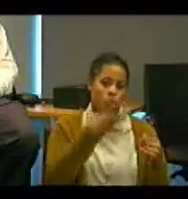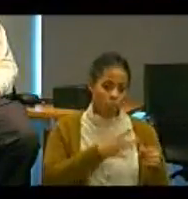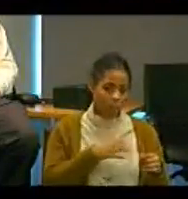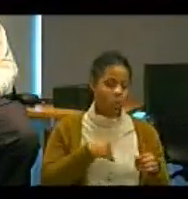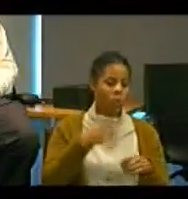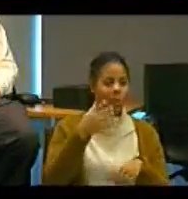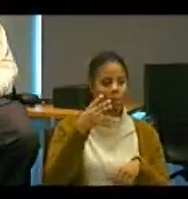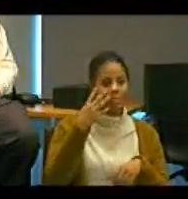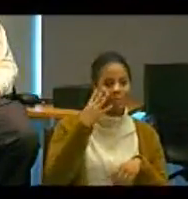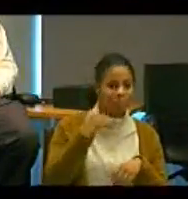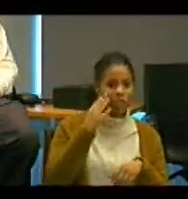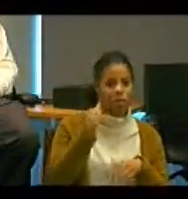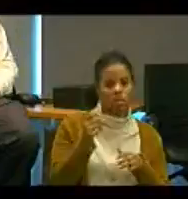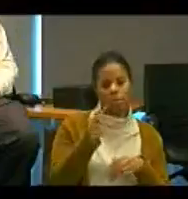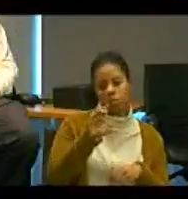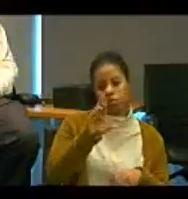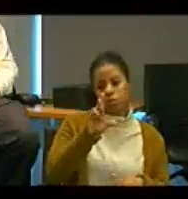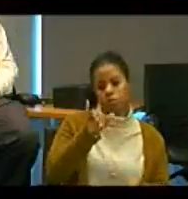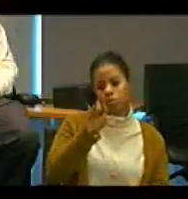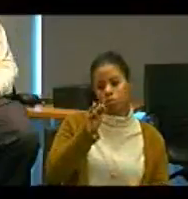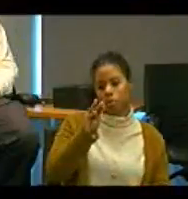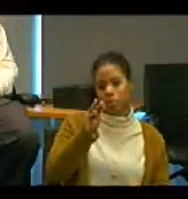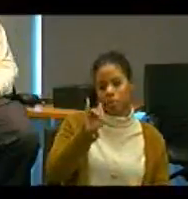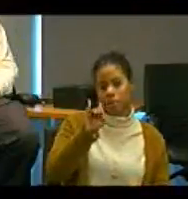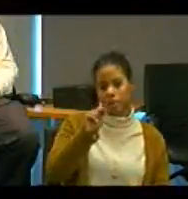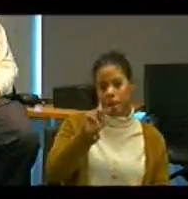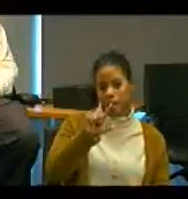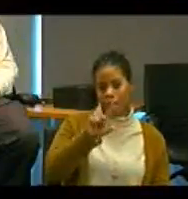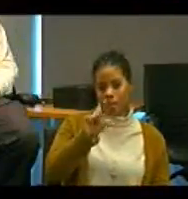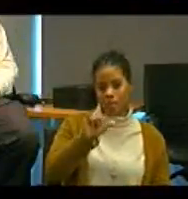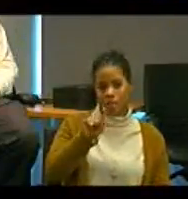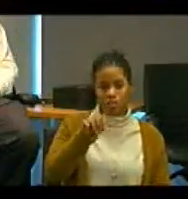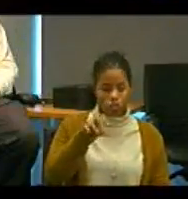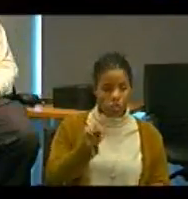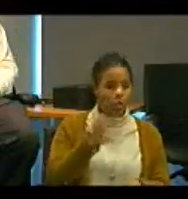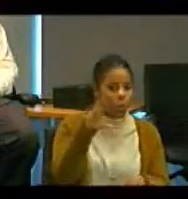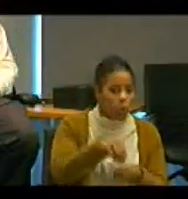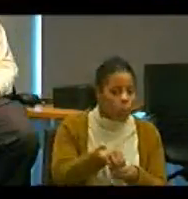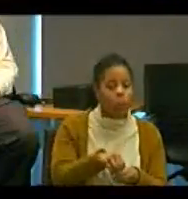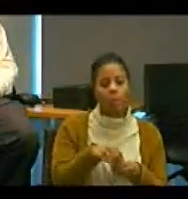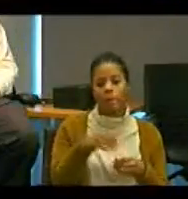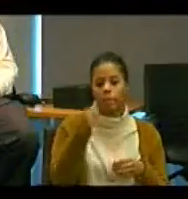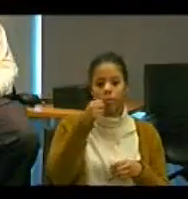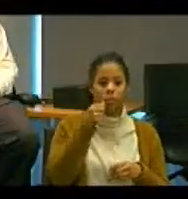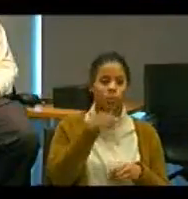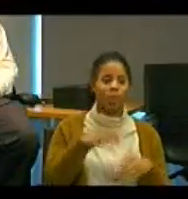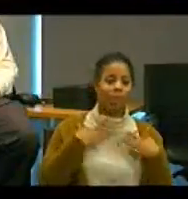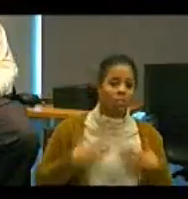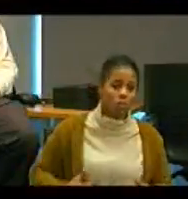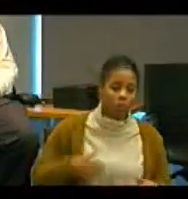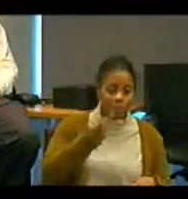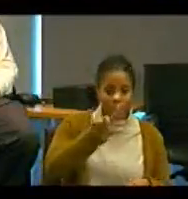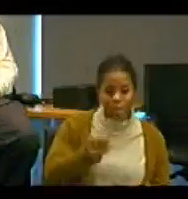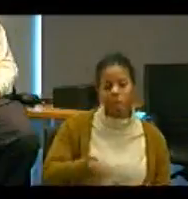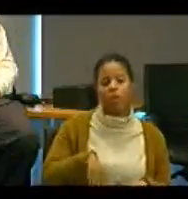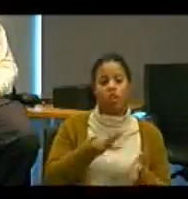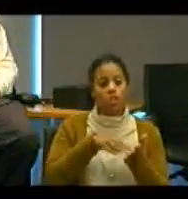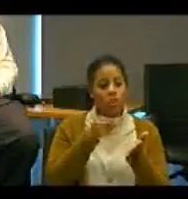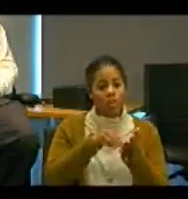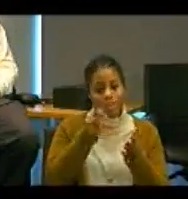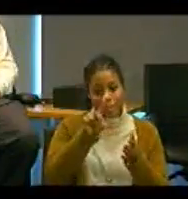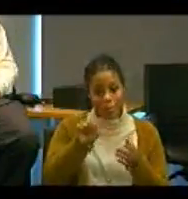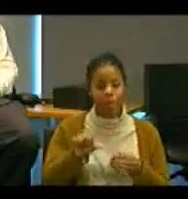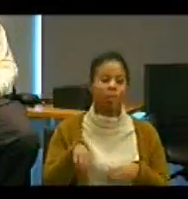profile several girls with disabilities, those with physical disabilities, learning disabilities, and mental health conditions that informed